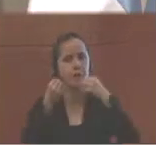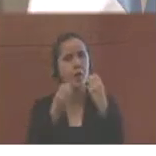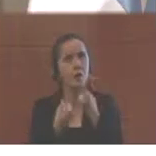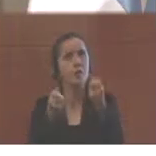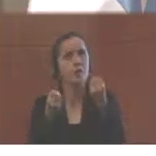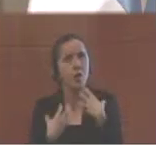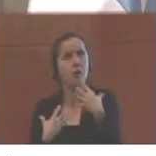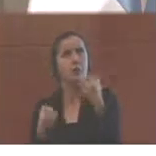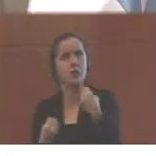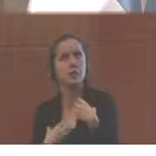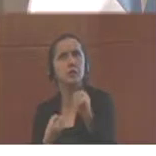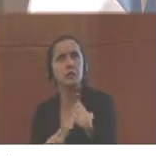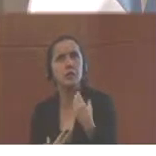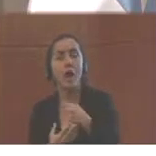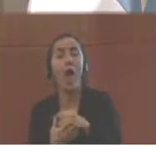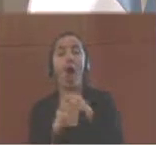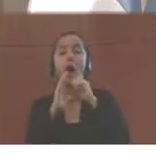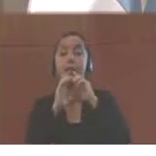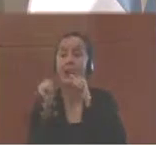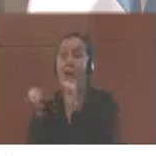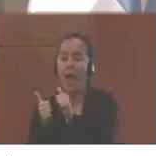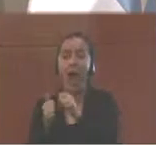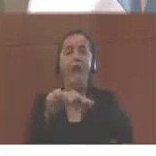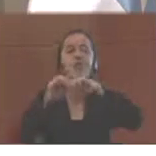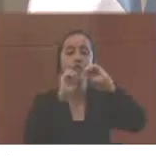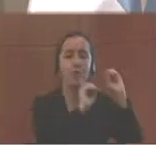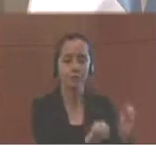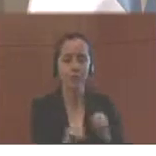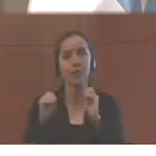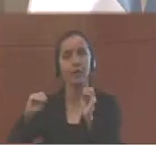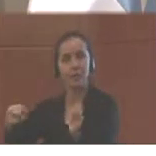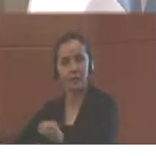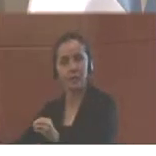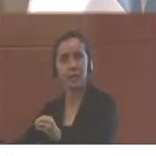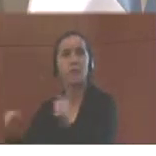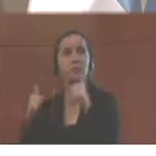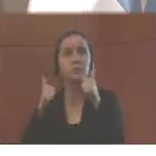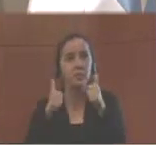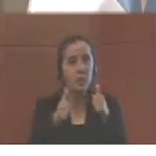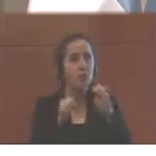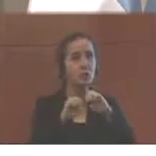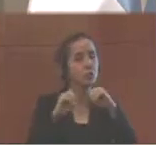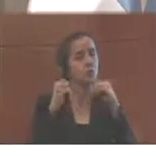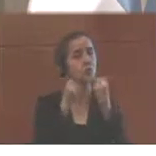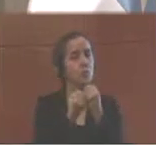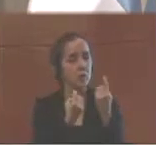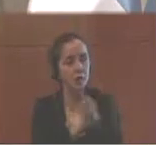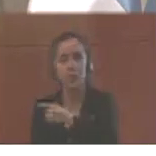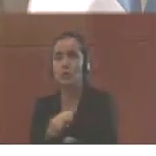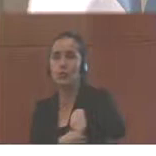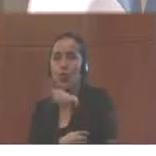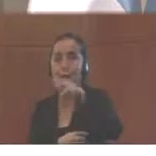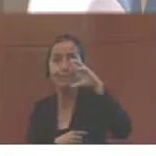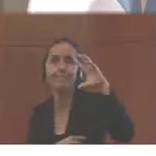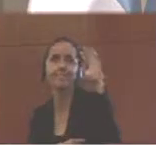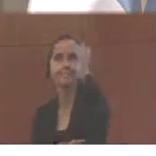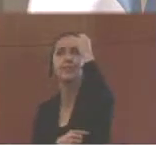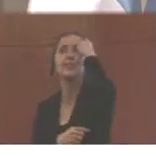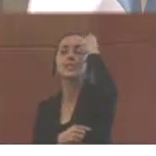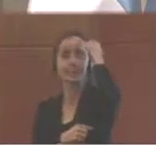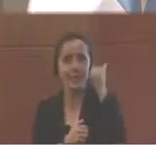can be heard and they can also organize to achieve and to attain a more resilient